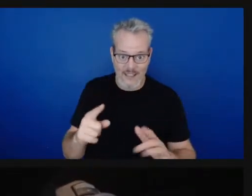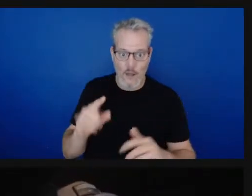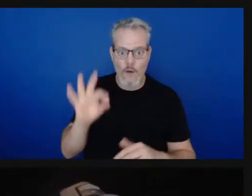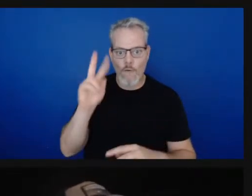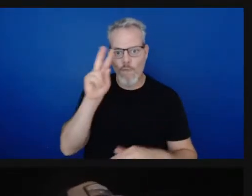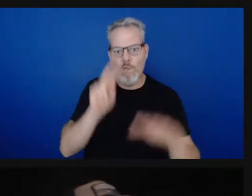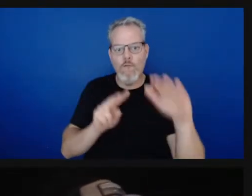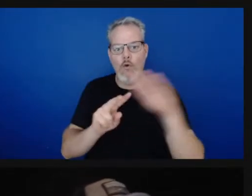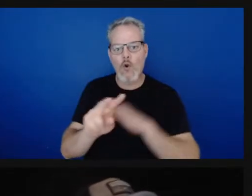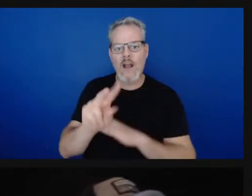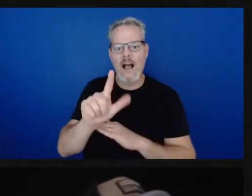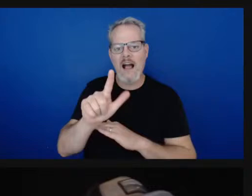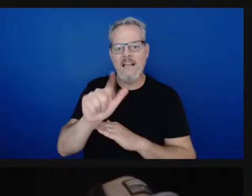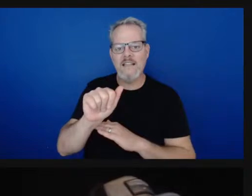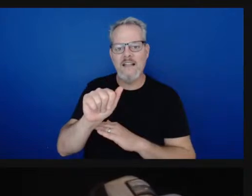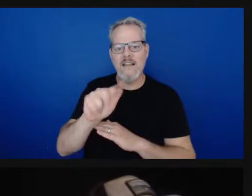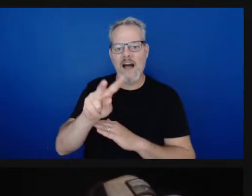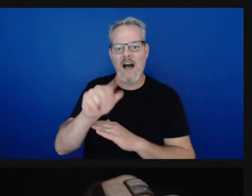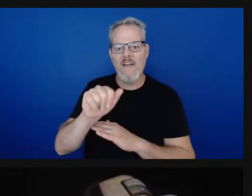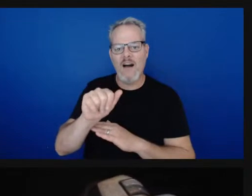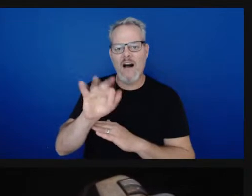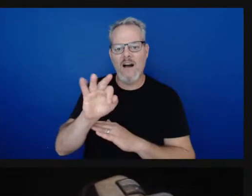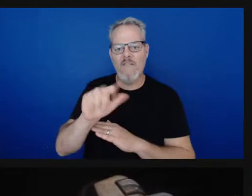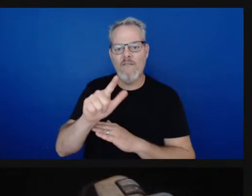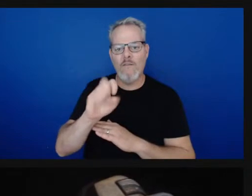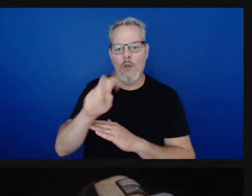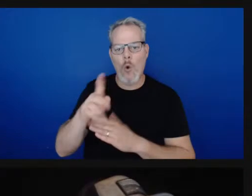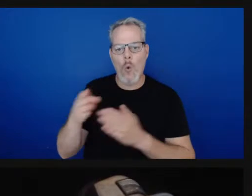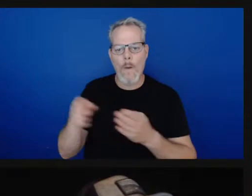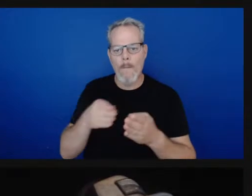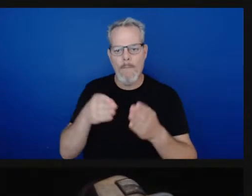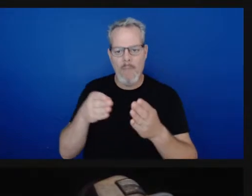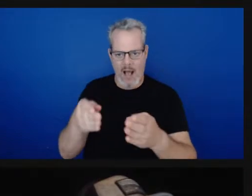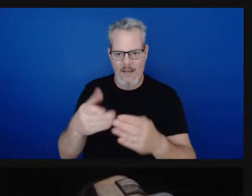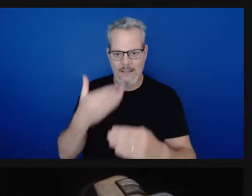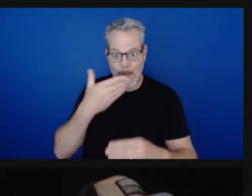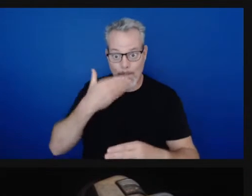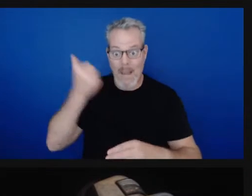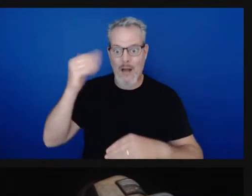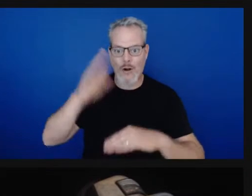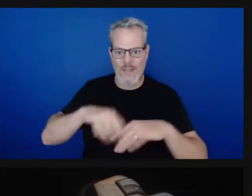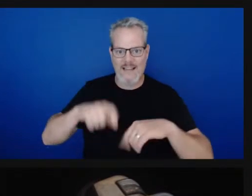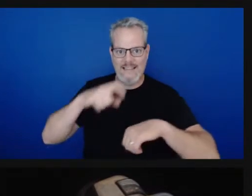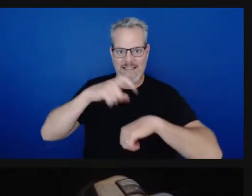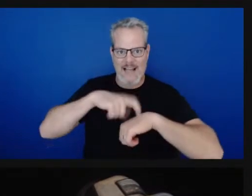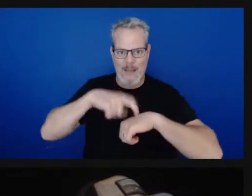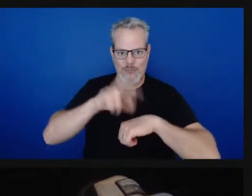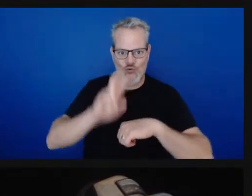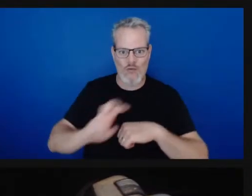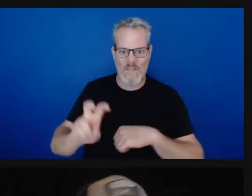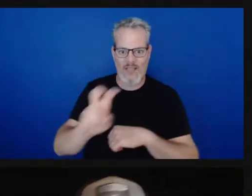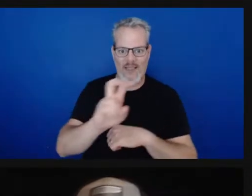lava flow paths better than travel times. So they get it. And you can see that they haven't issued